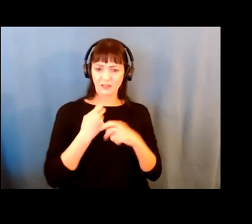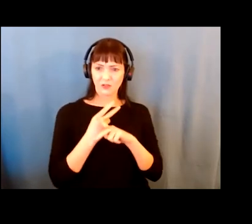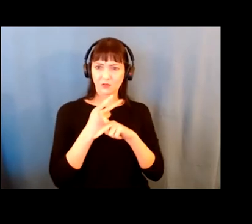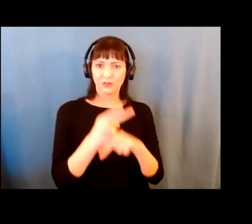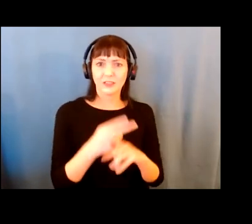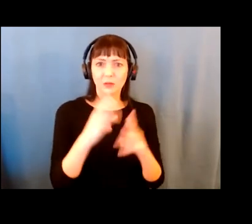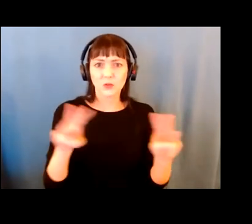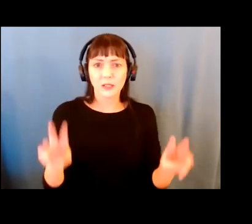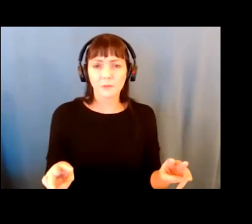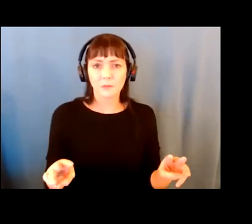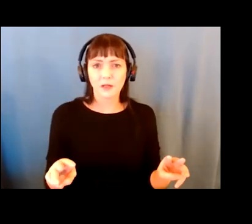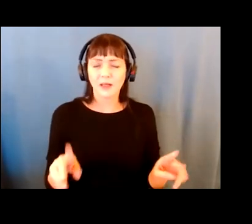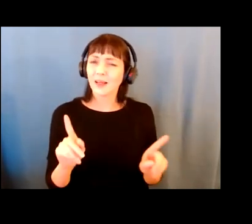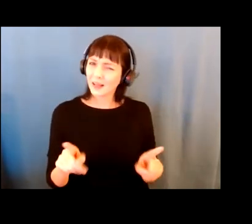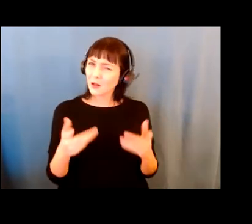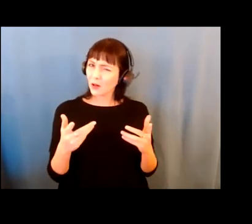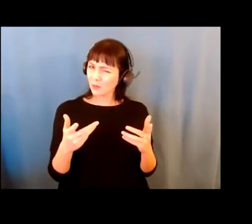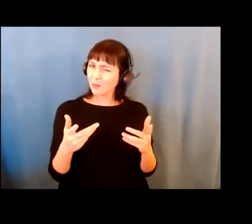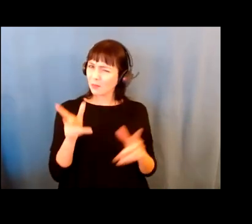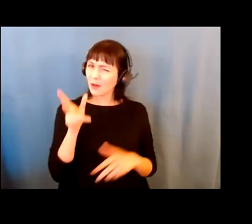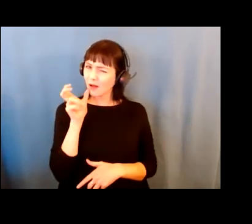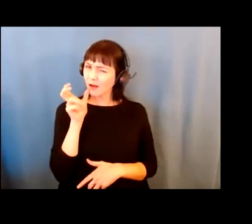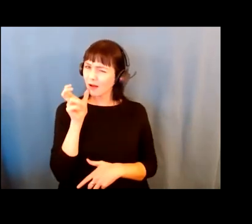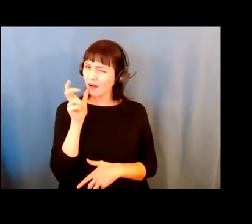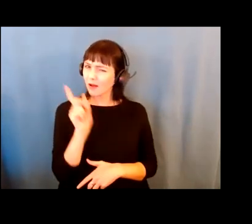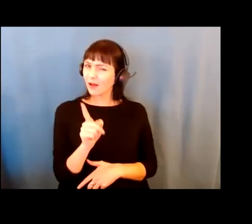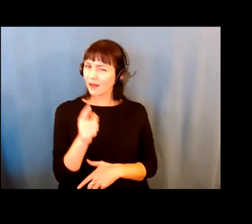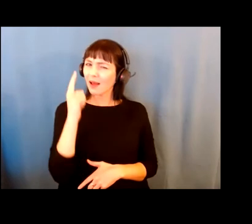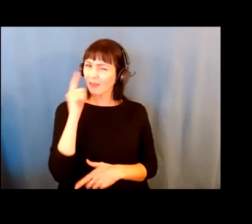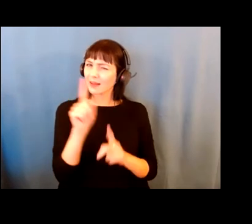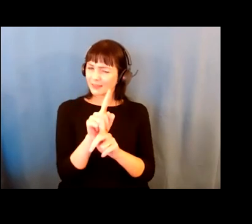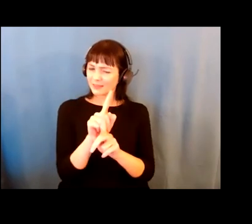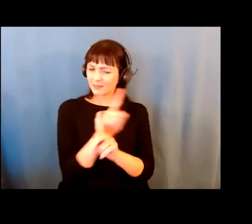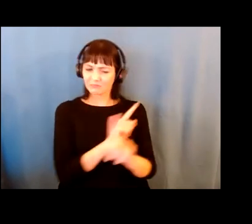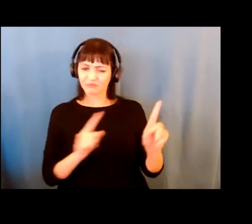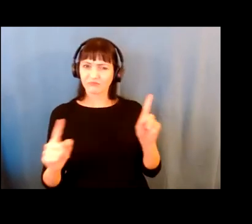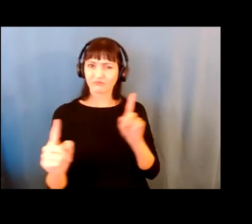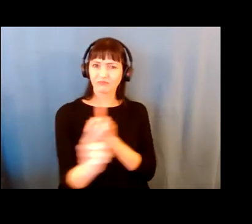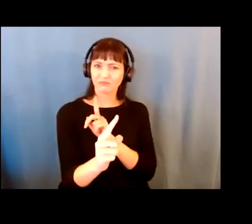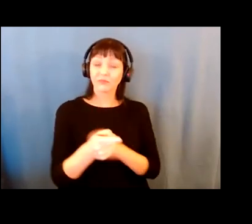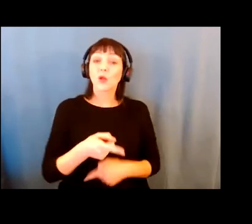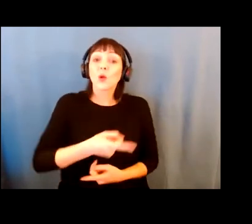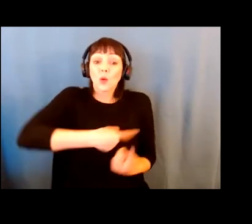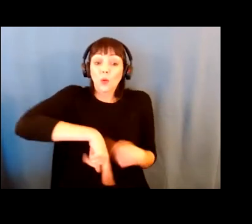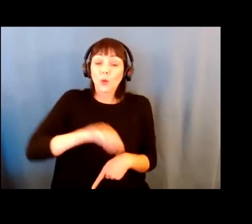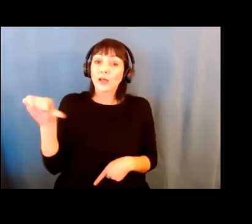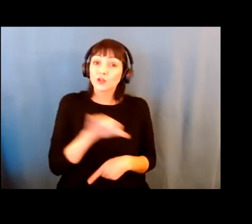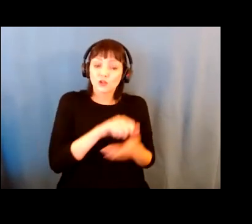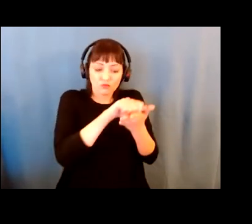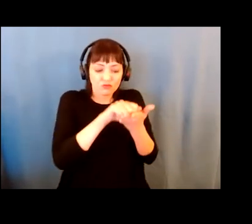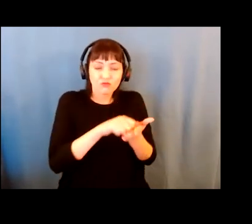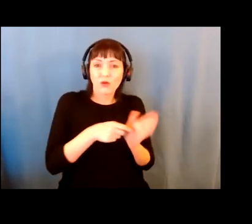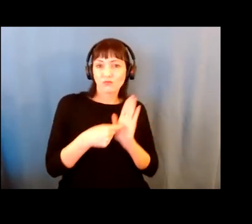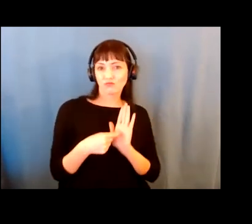while we've been talking, I think, well, as always, we've got this the wrong way around. You know, if we turn it on its head, we should be writing the prescription for